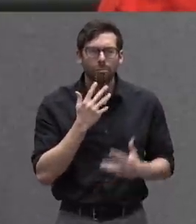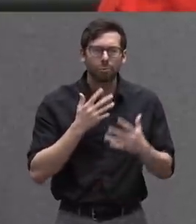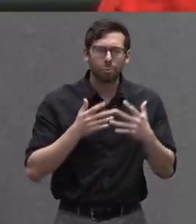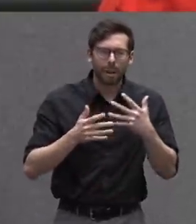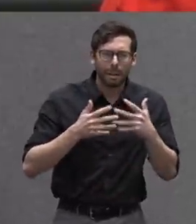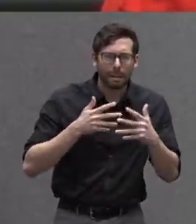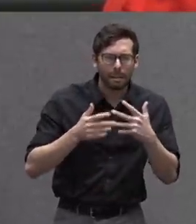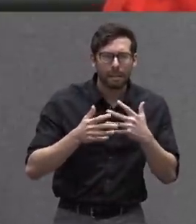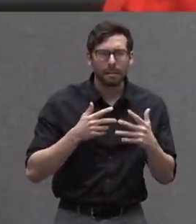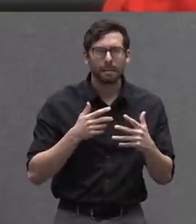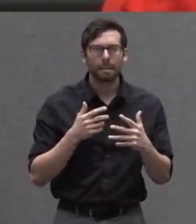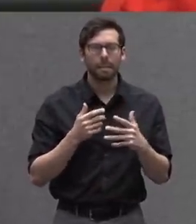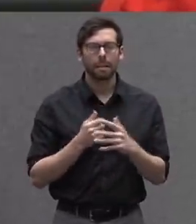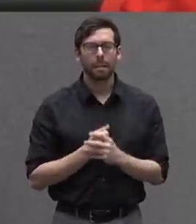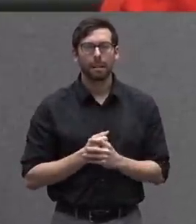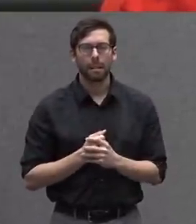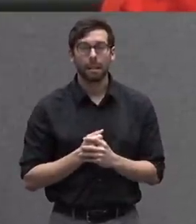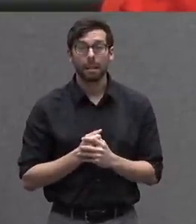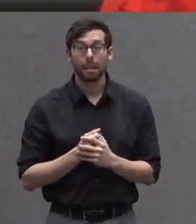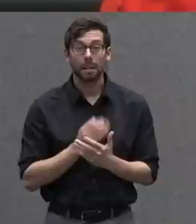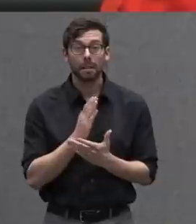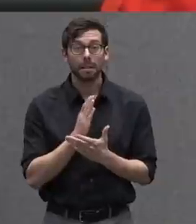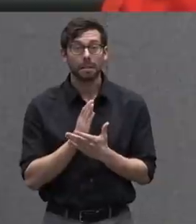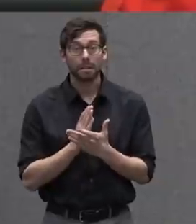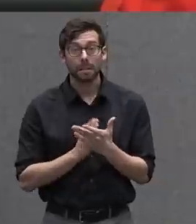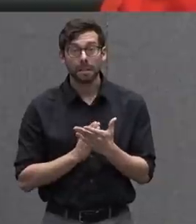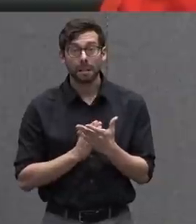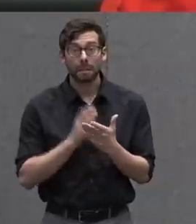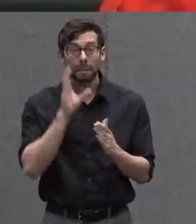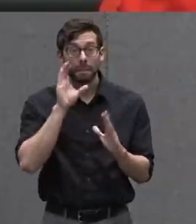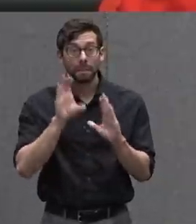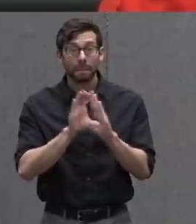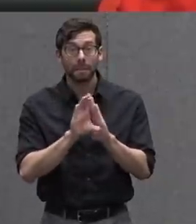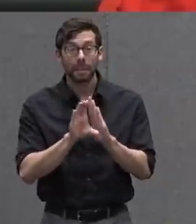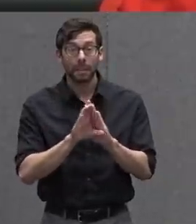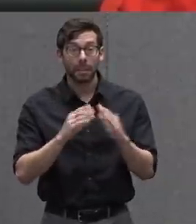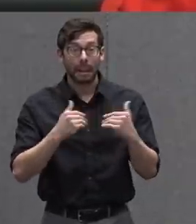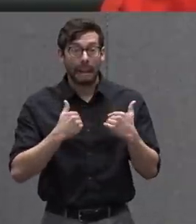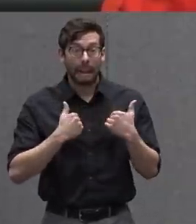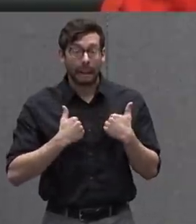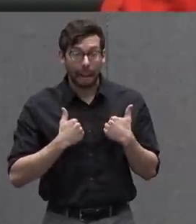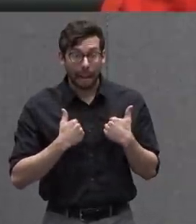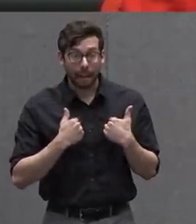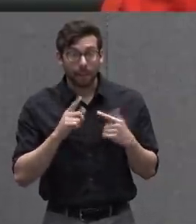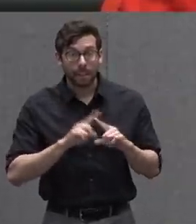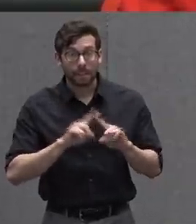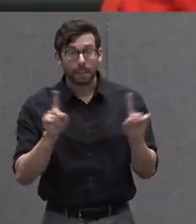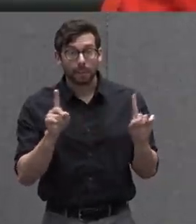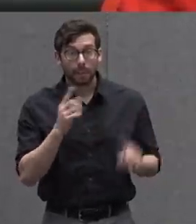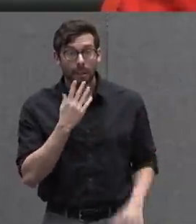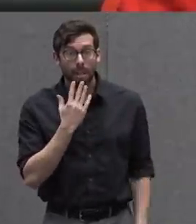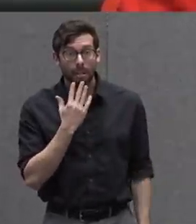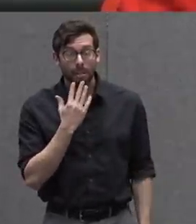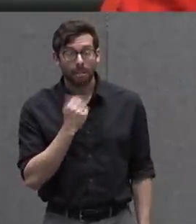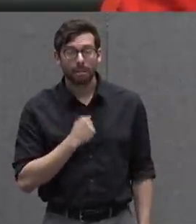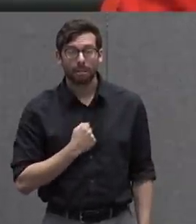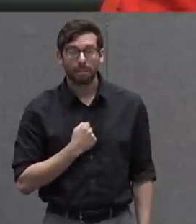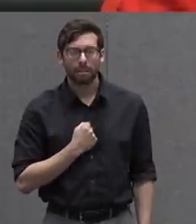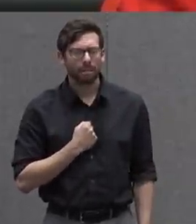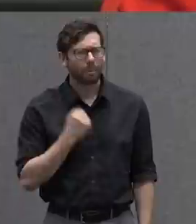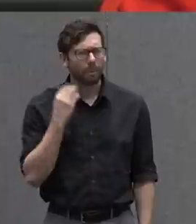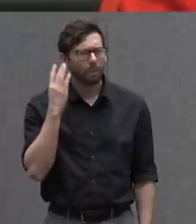there are some pictures that have a color in them. I wonder why he chose to do